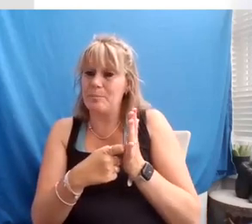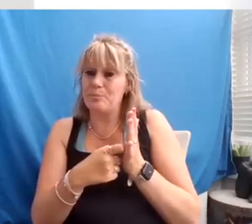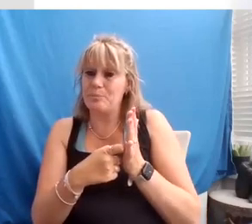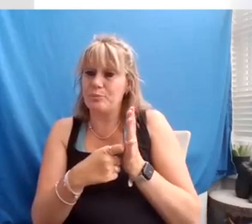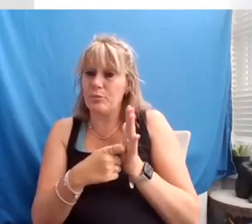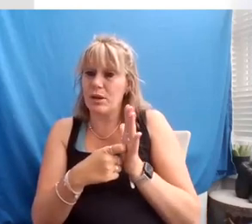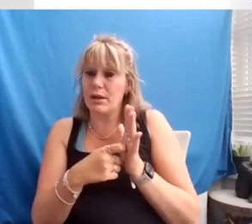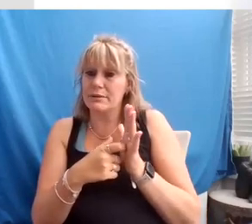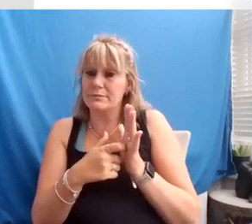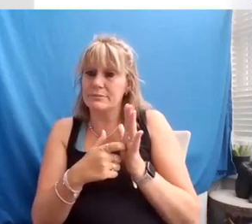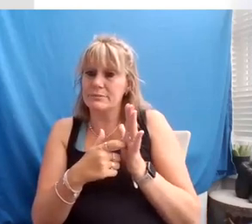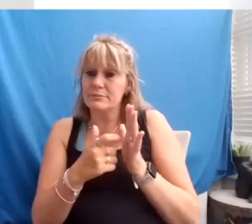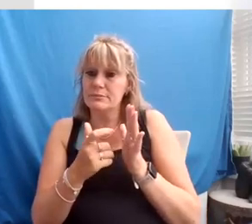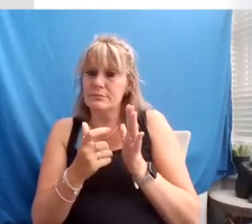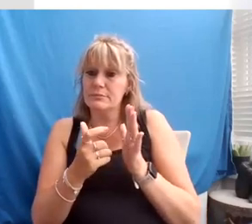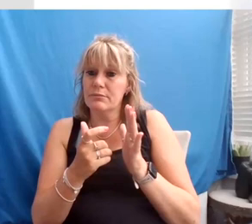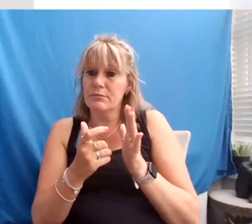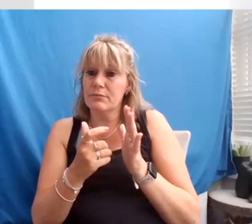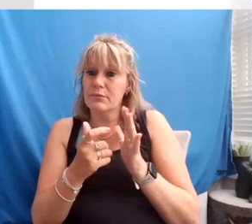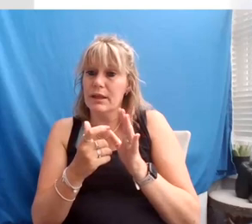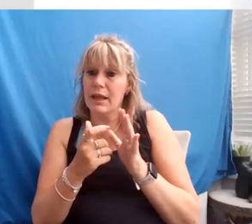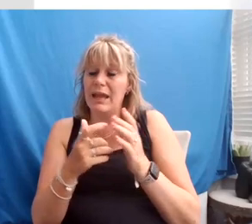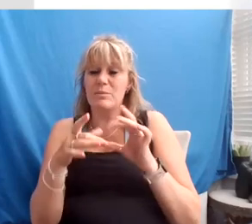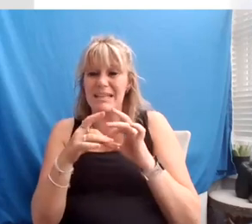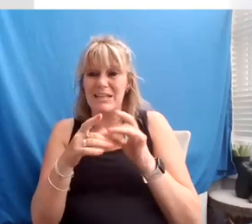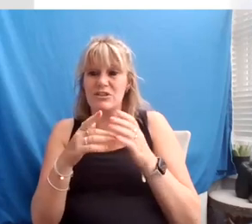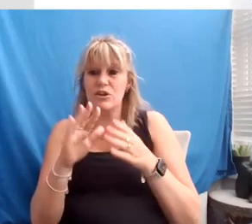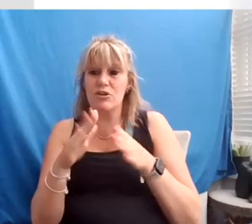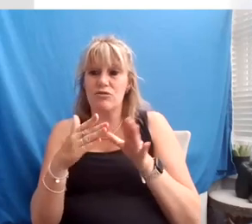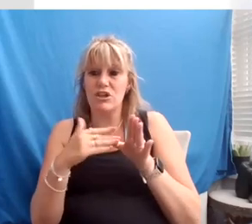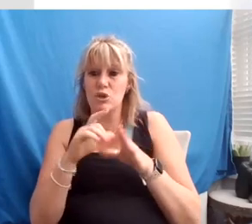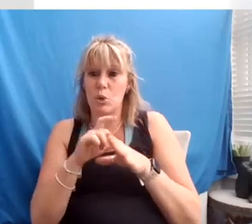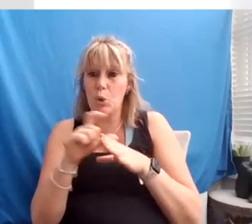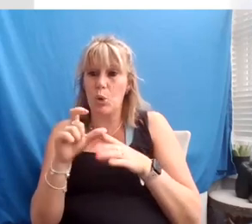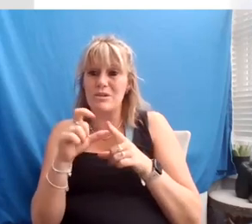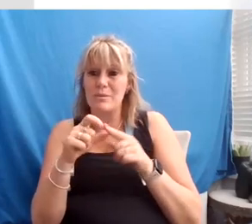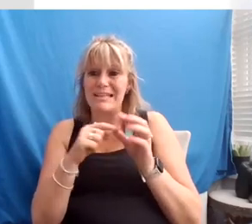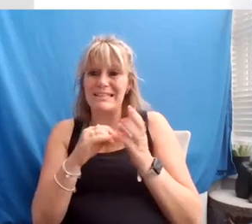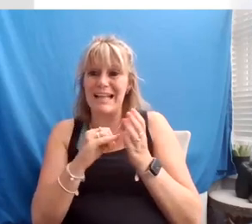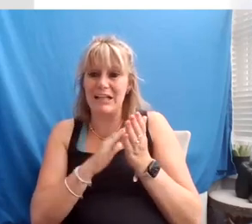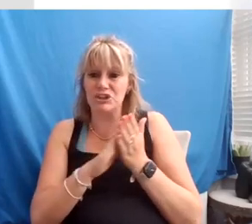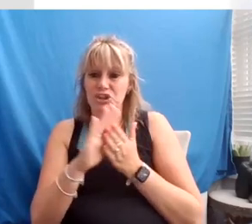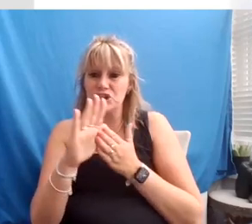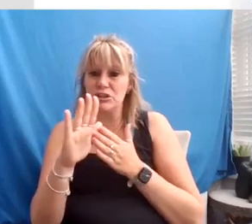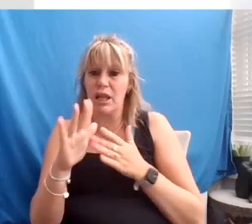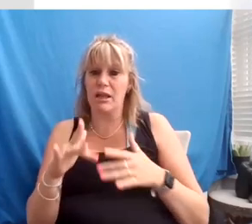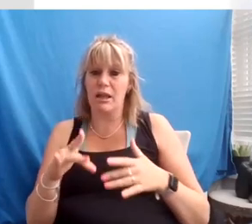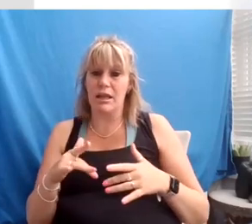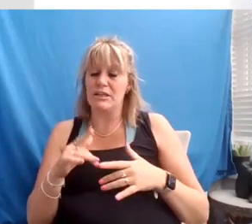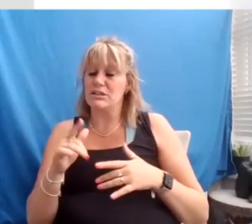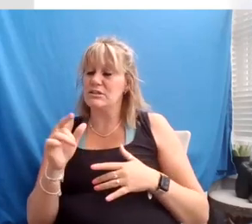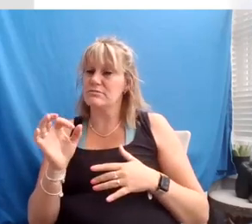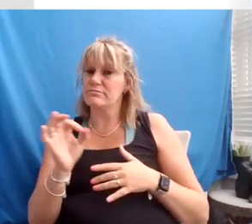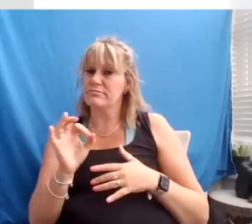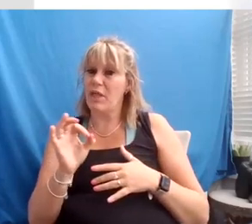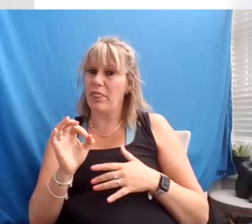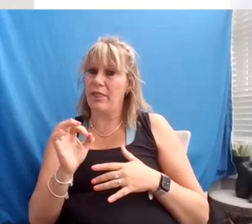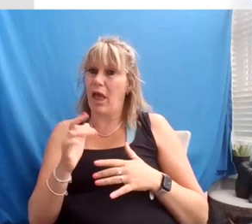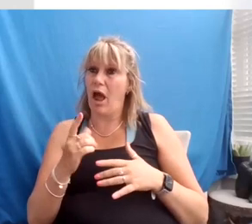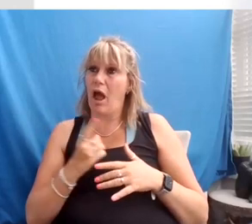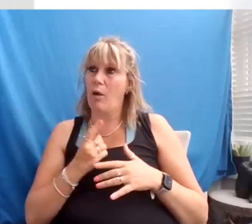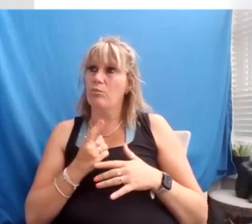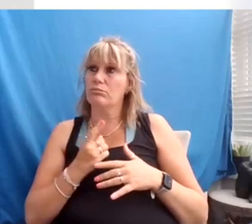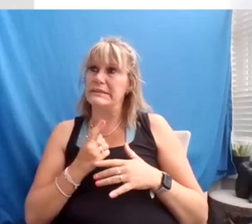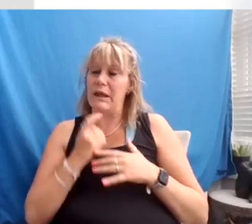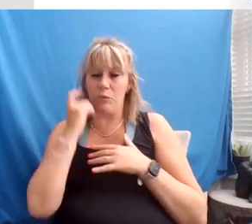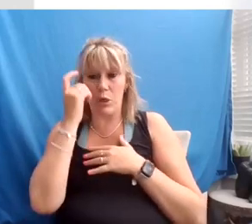as part of the original course that I did with Dash. It's not something that I probably would have thought of buying